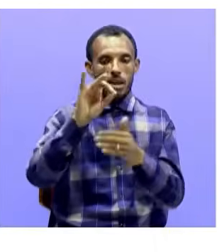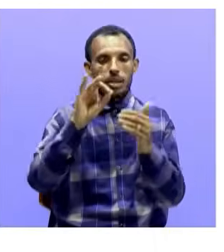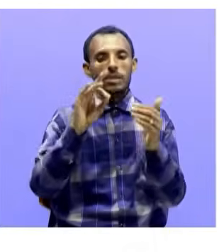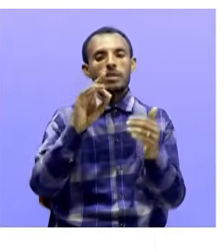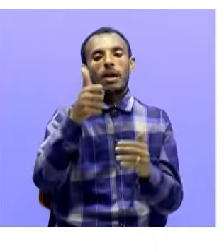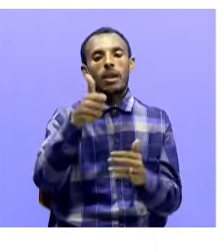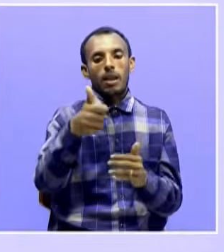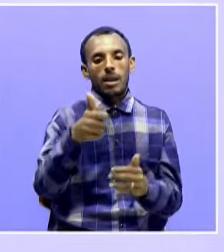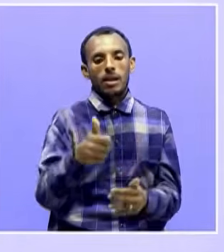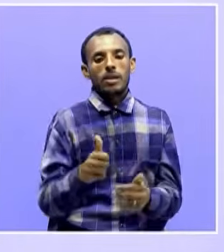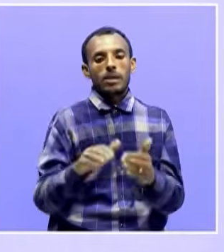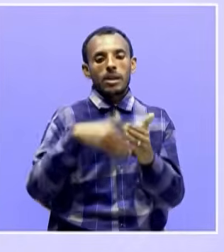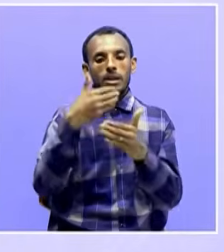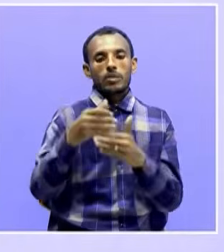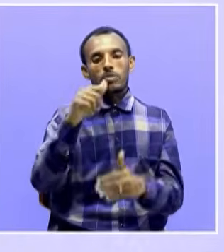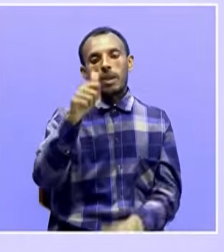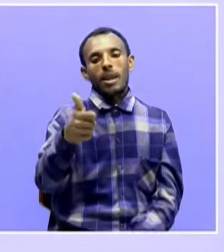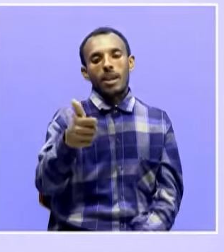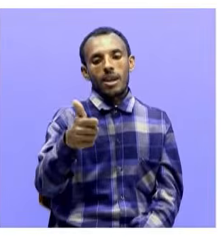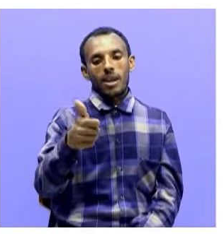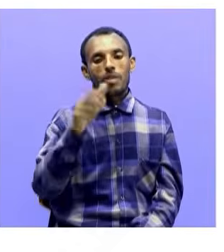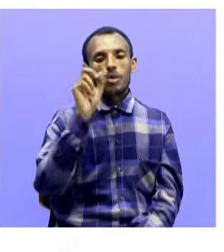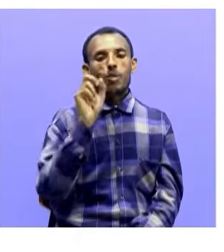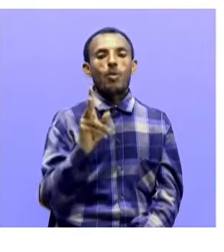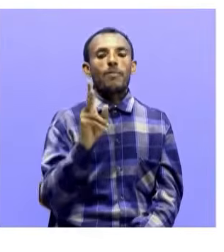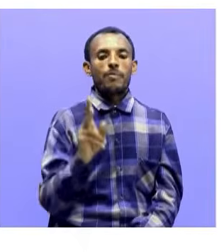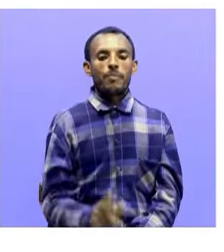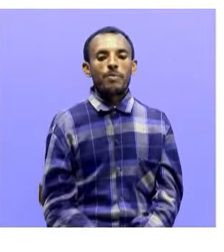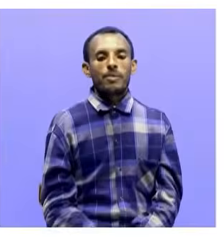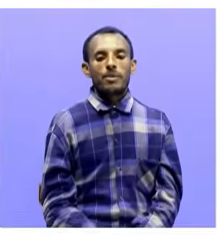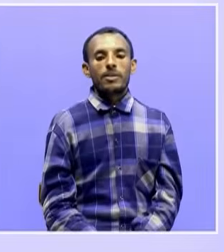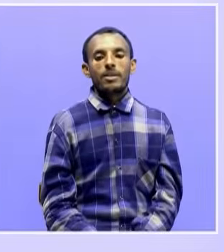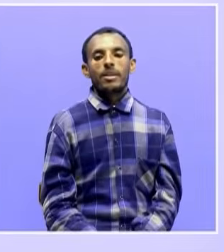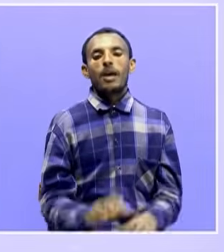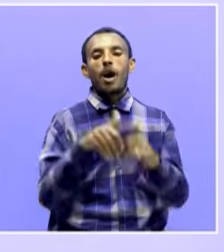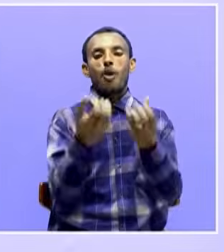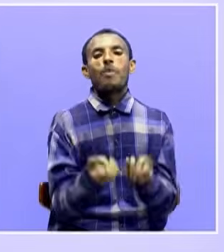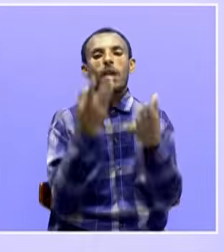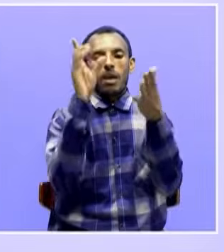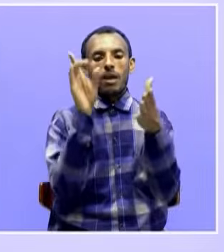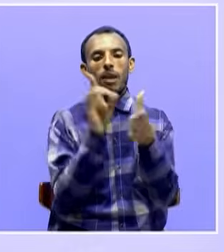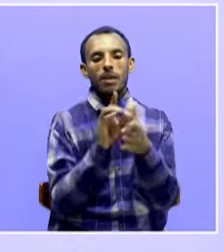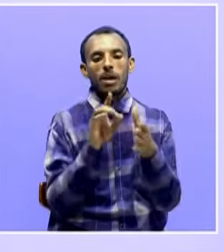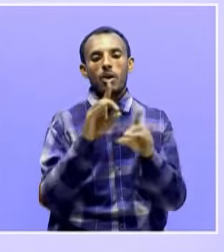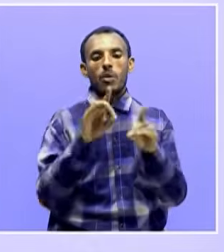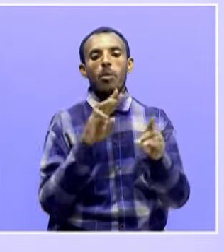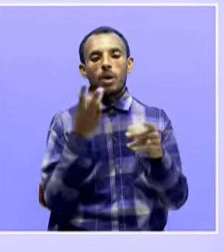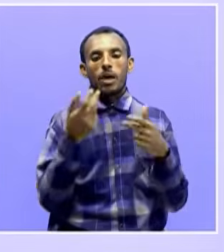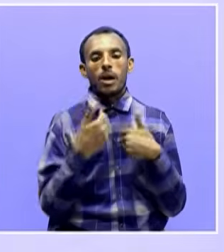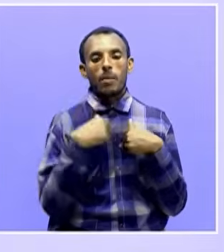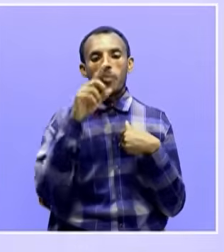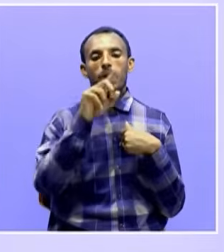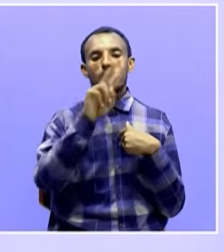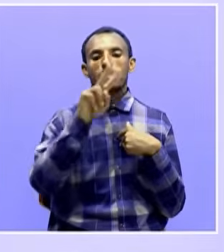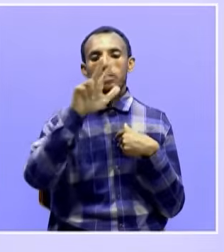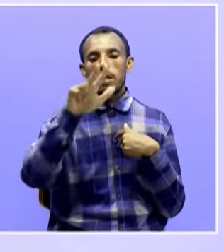10. Next to 10, 12. How many data sets do we have here? 1, 2,